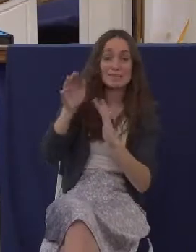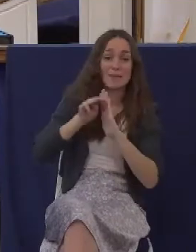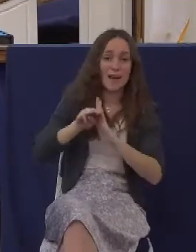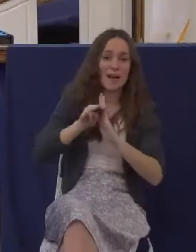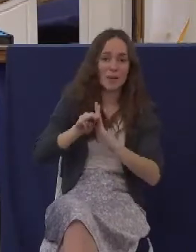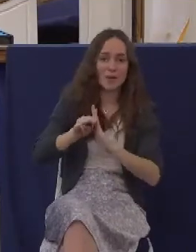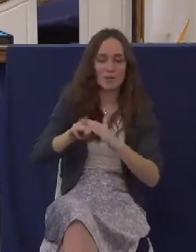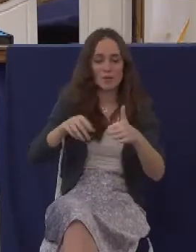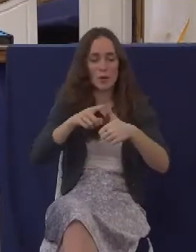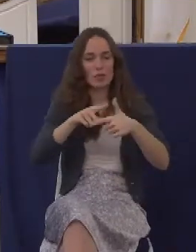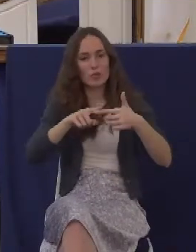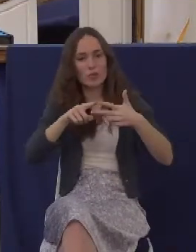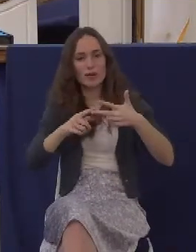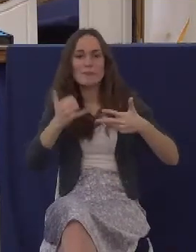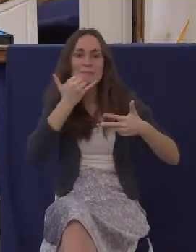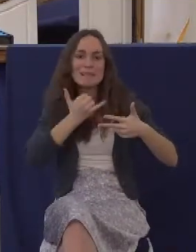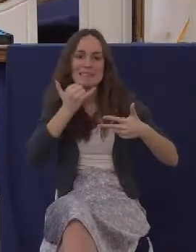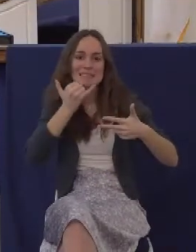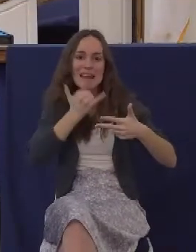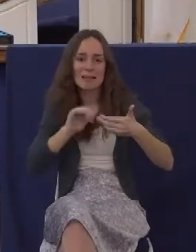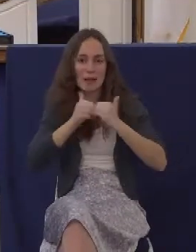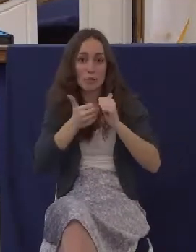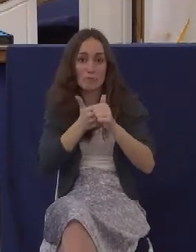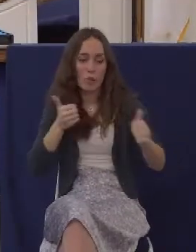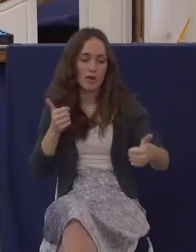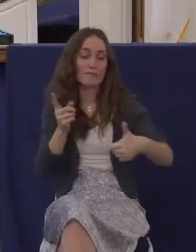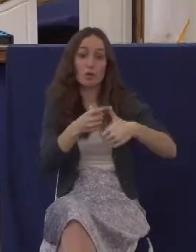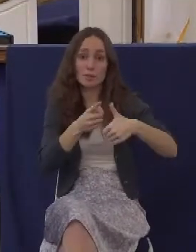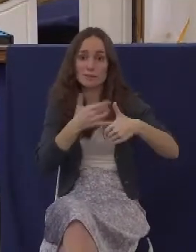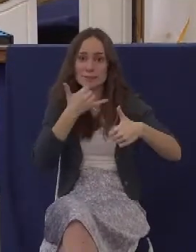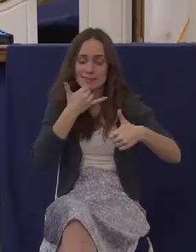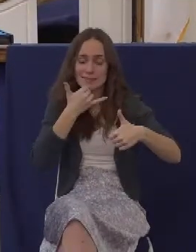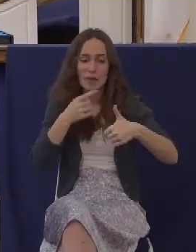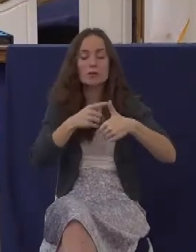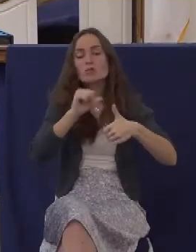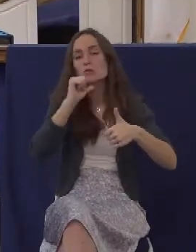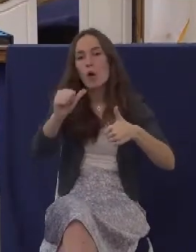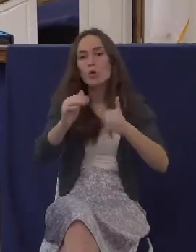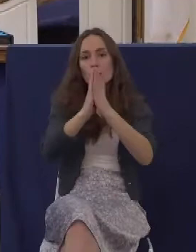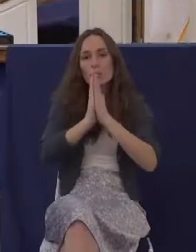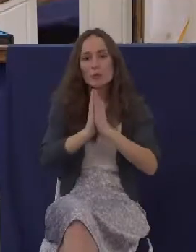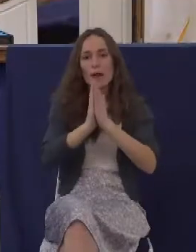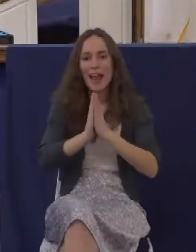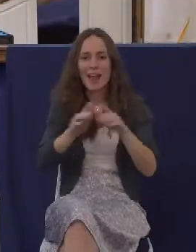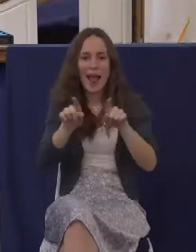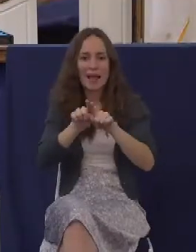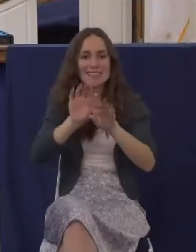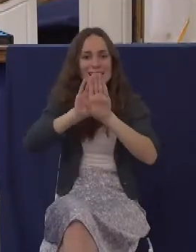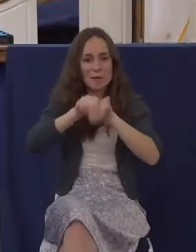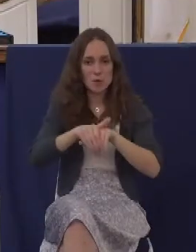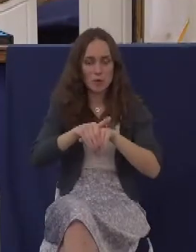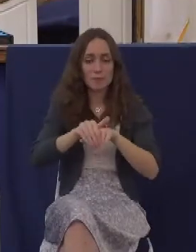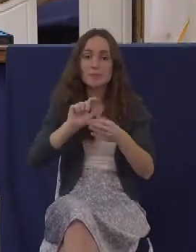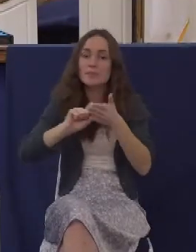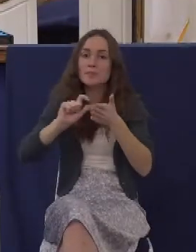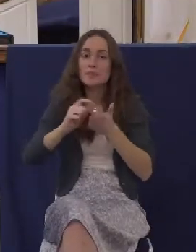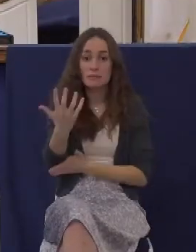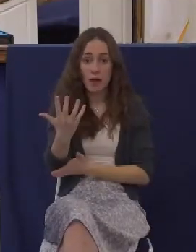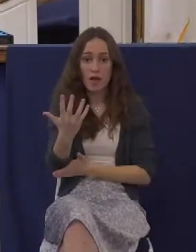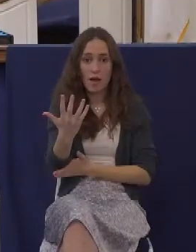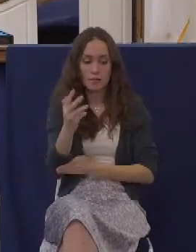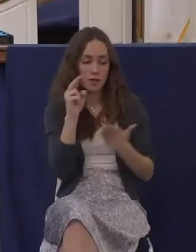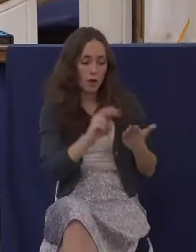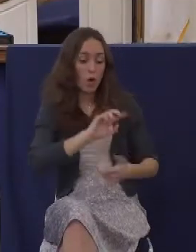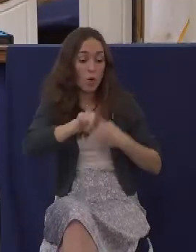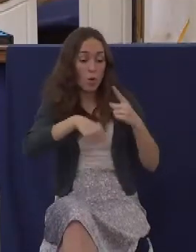just three mistakes that we are to avoid. Here's the first one. Number one, don't pray hypocritically. Again, look in verse number 5. But when thou